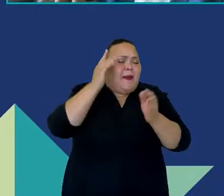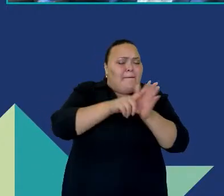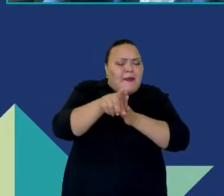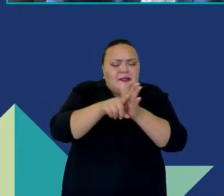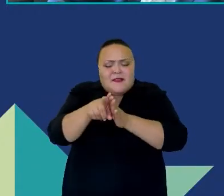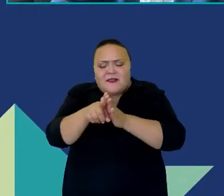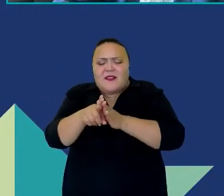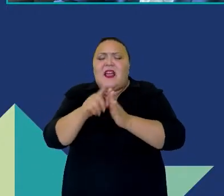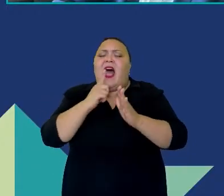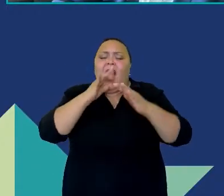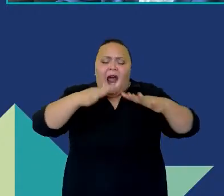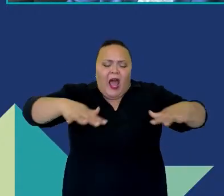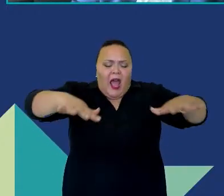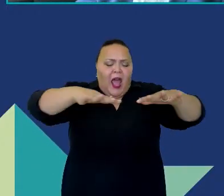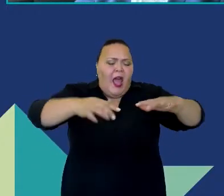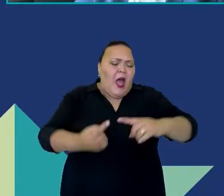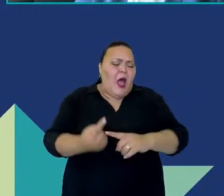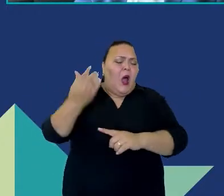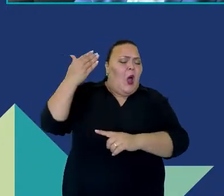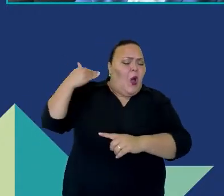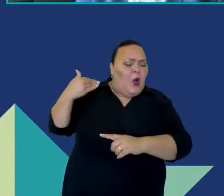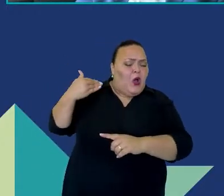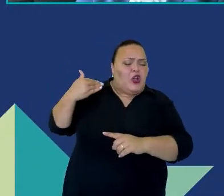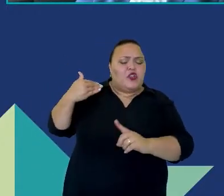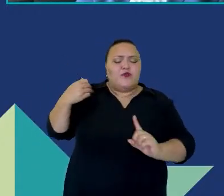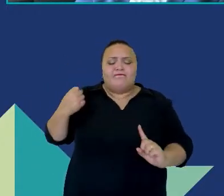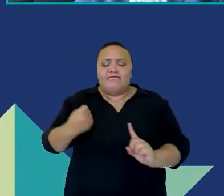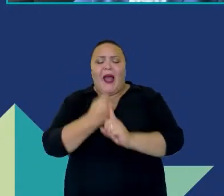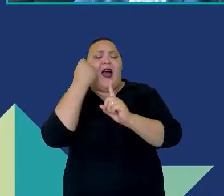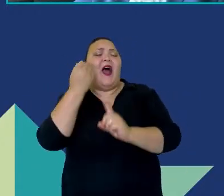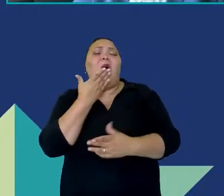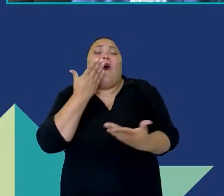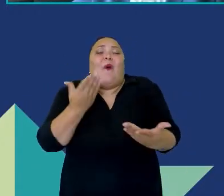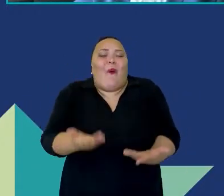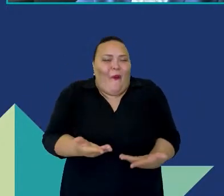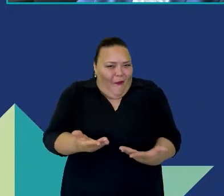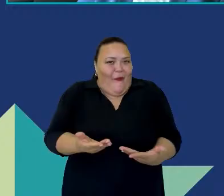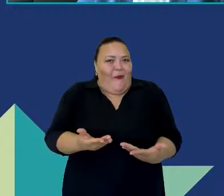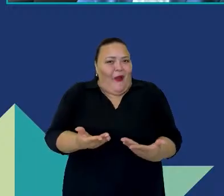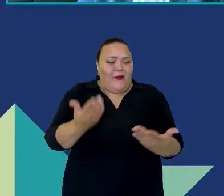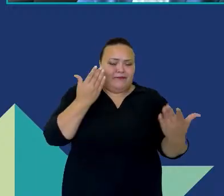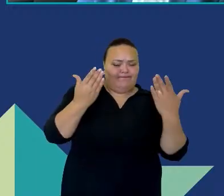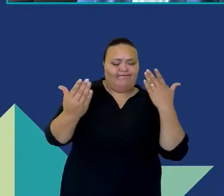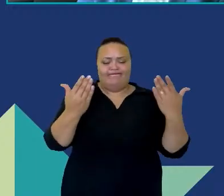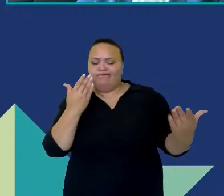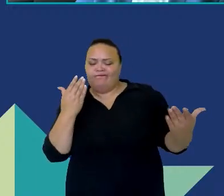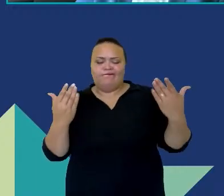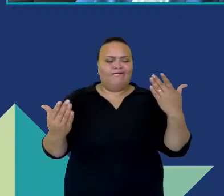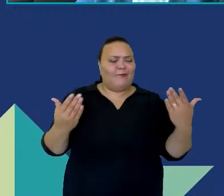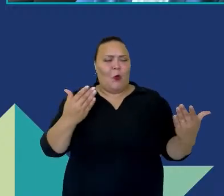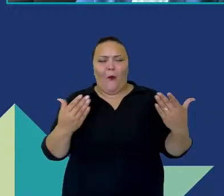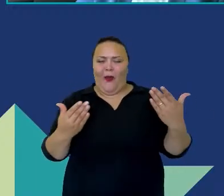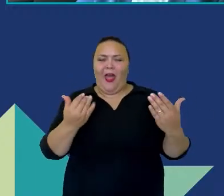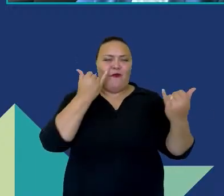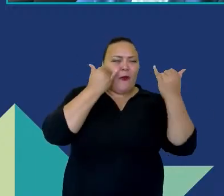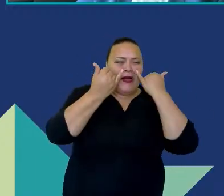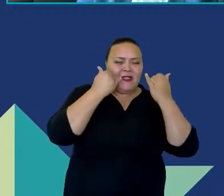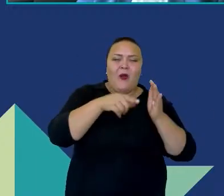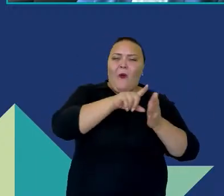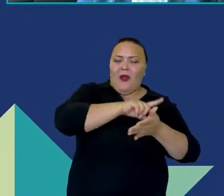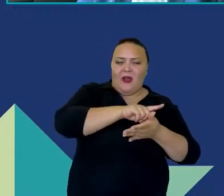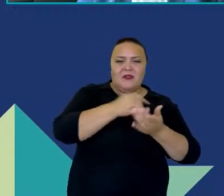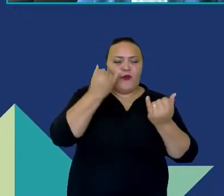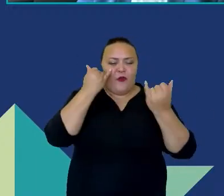when you combine it with the bathymetry, you're getting very good control of the beaches and the volume of the